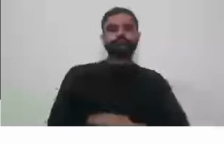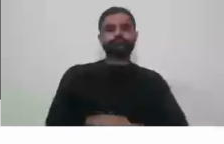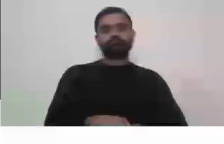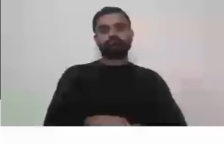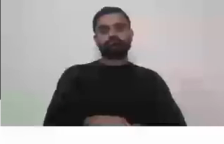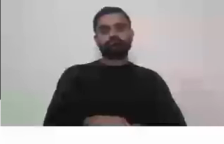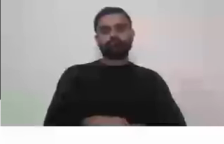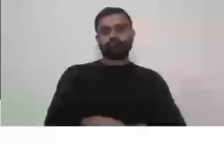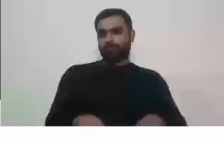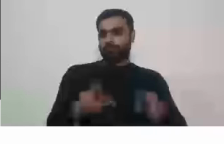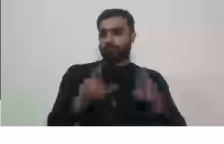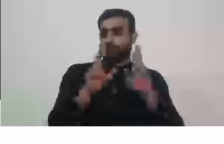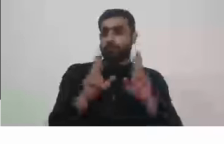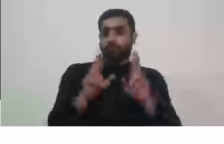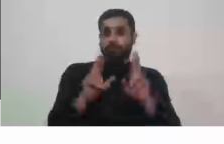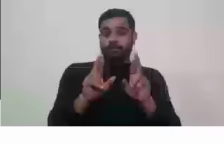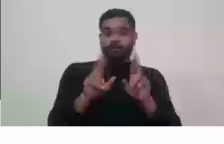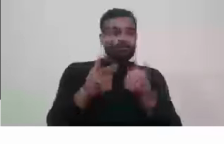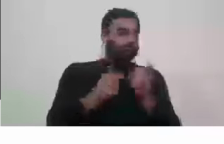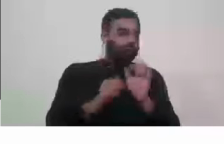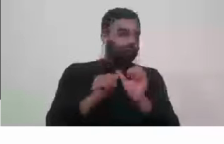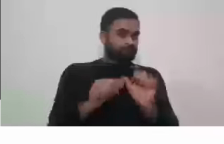I hope I have addressed that.